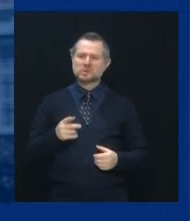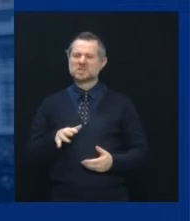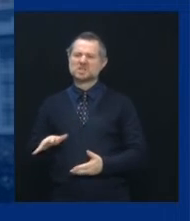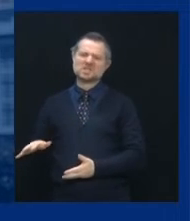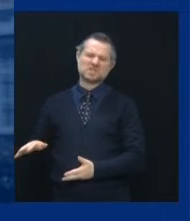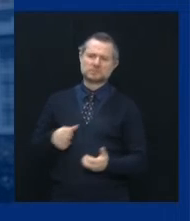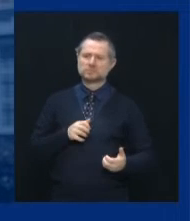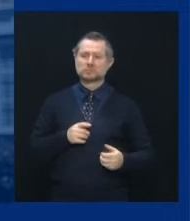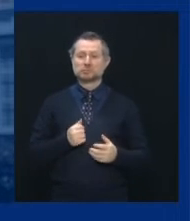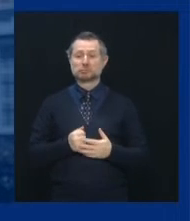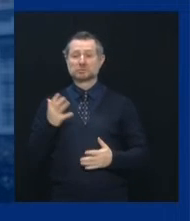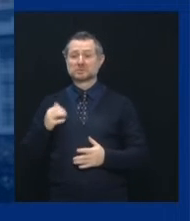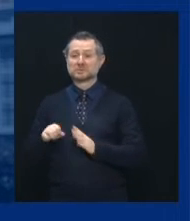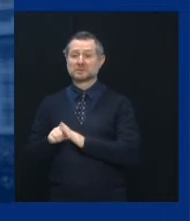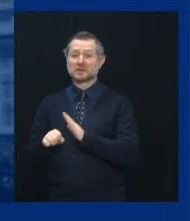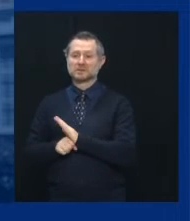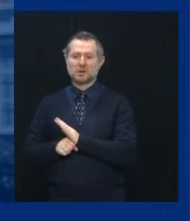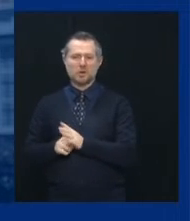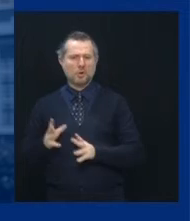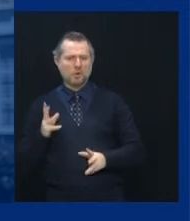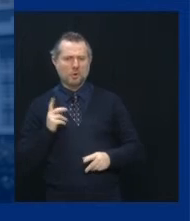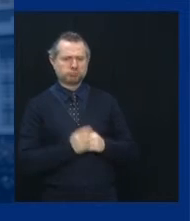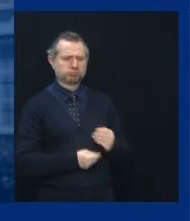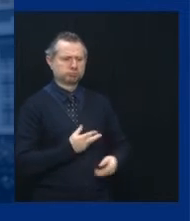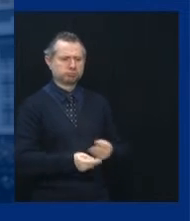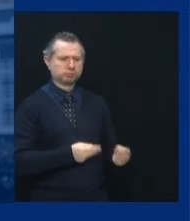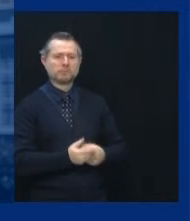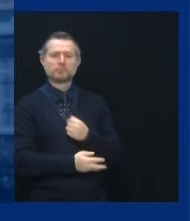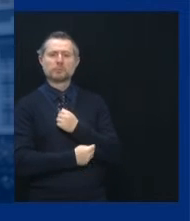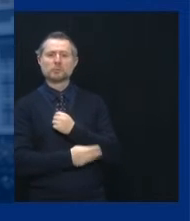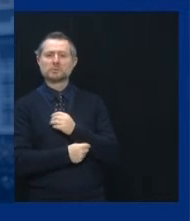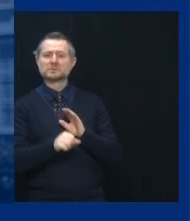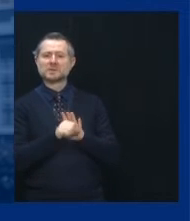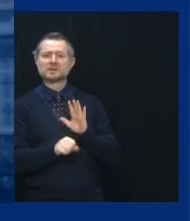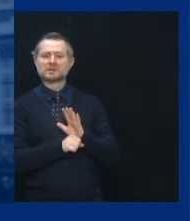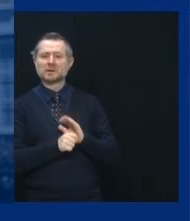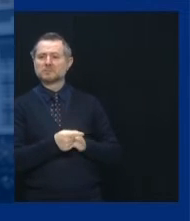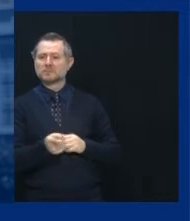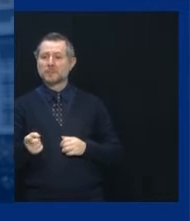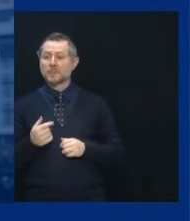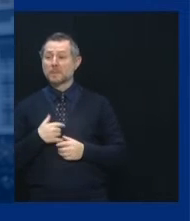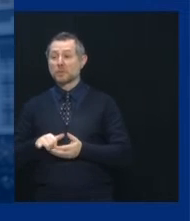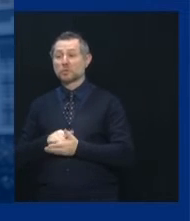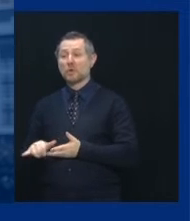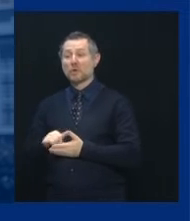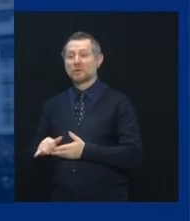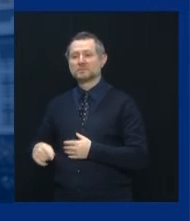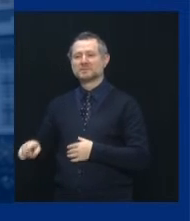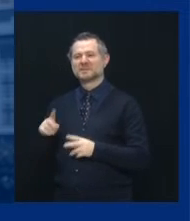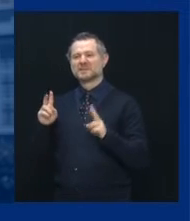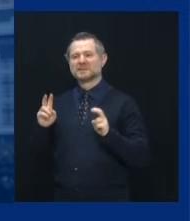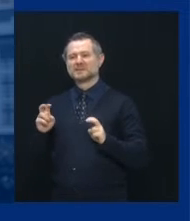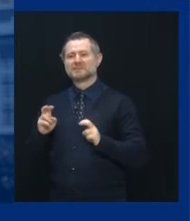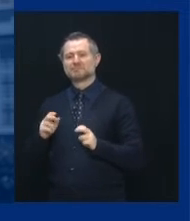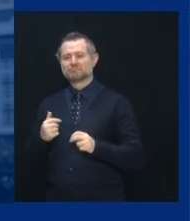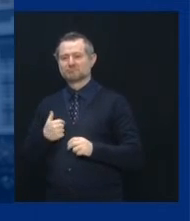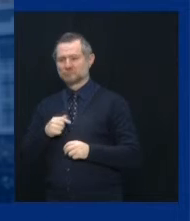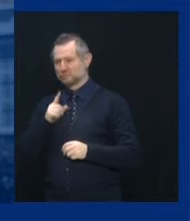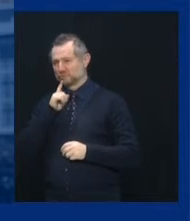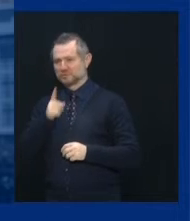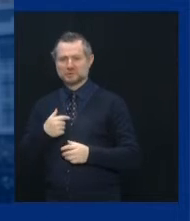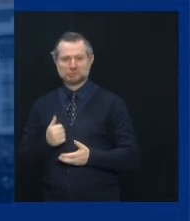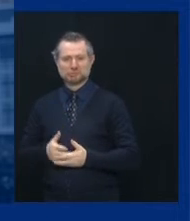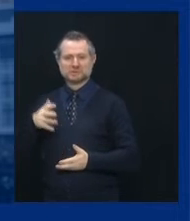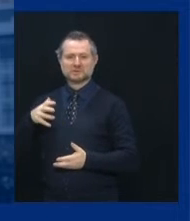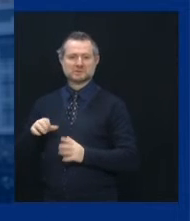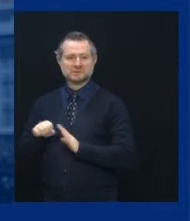rich states and they gave to the poor states. New York happens to be a rich state. The